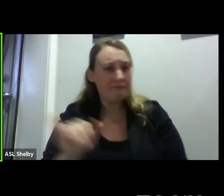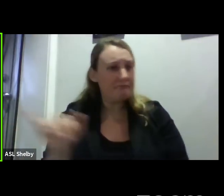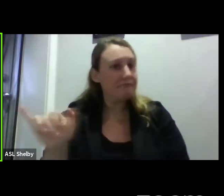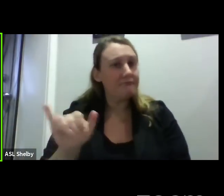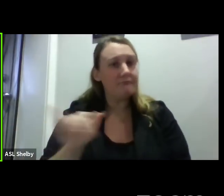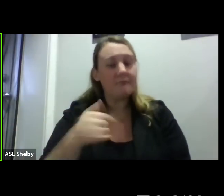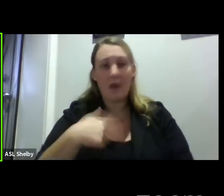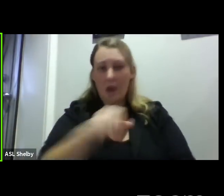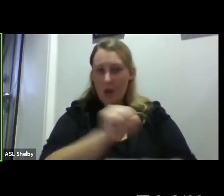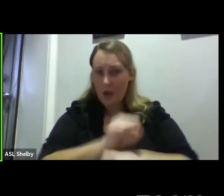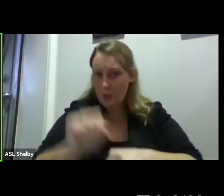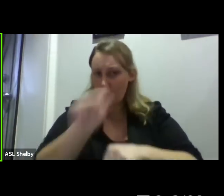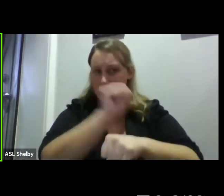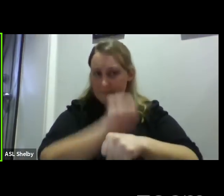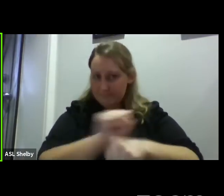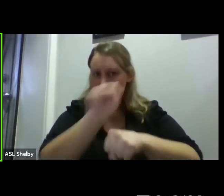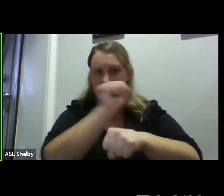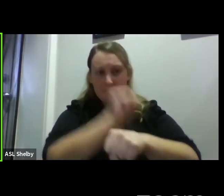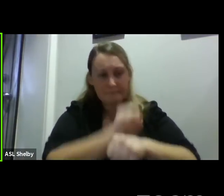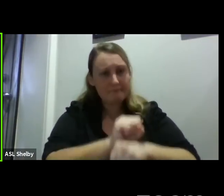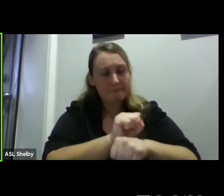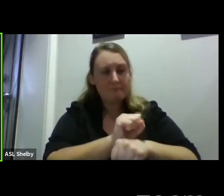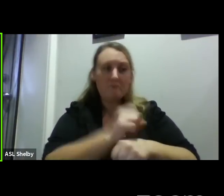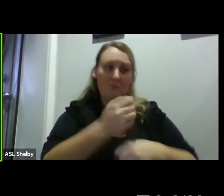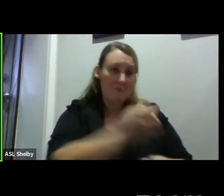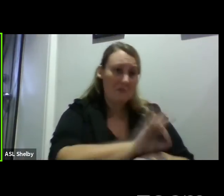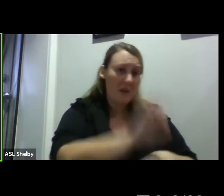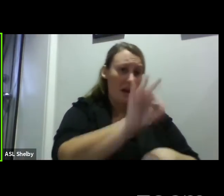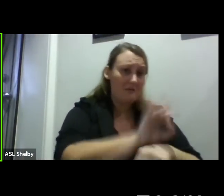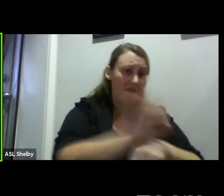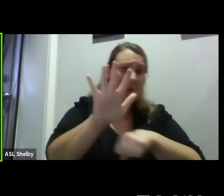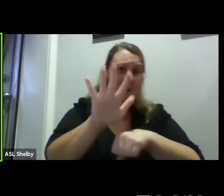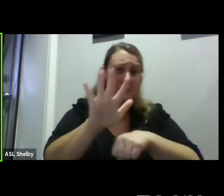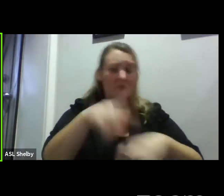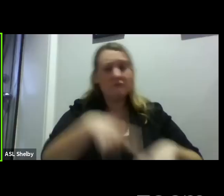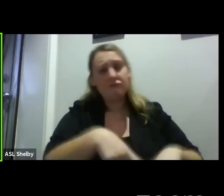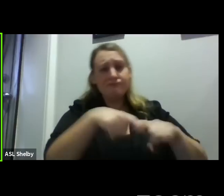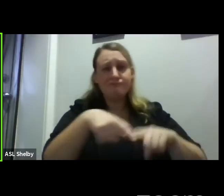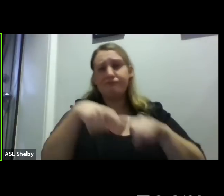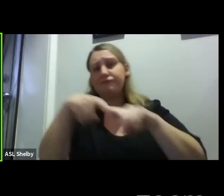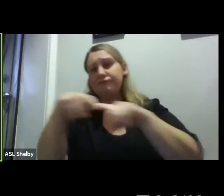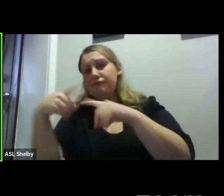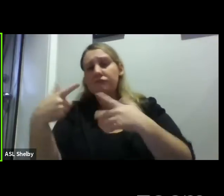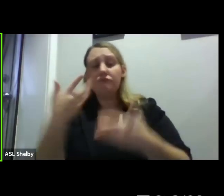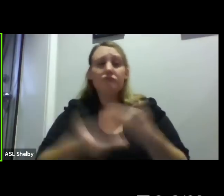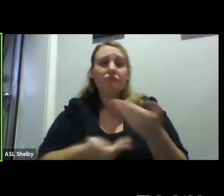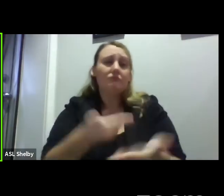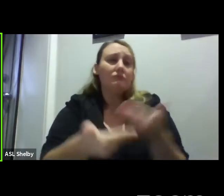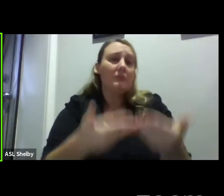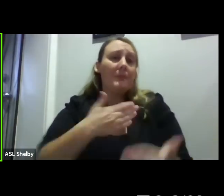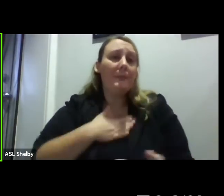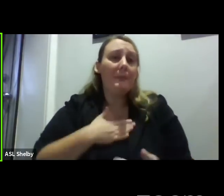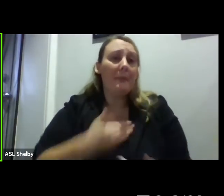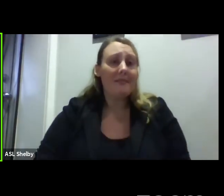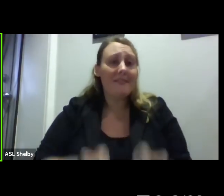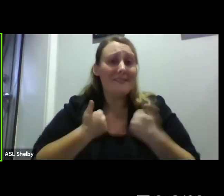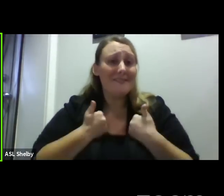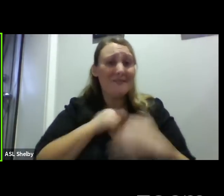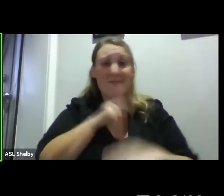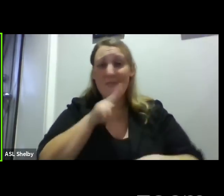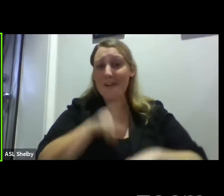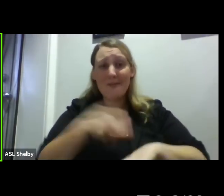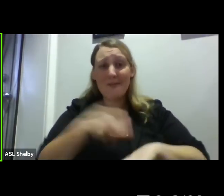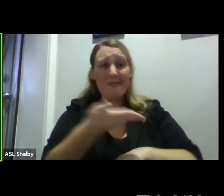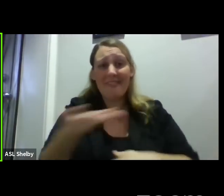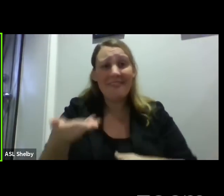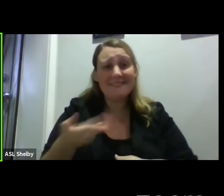would pause. I had my 9 to 5, and I would go about my daily life and do regular things like eat, hang out with my